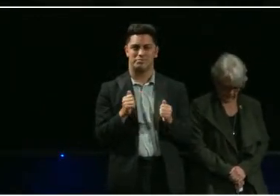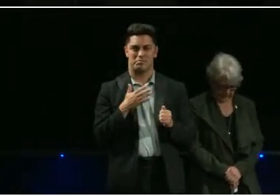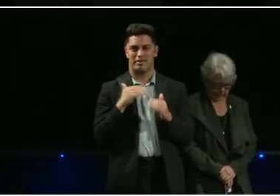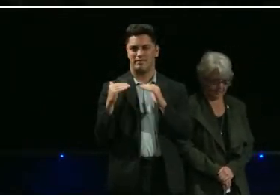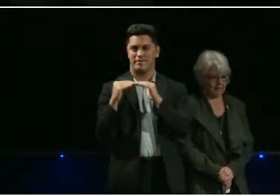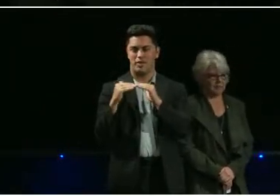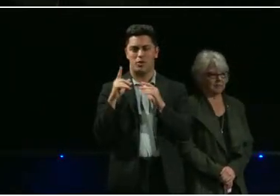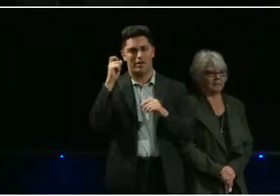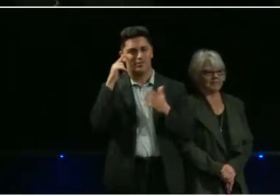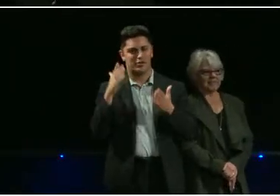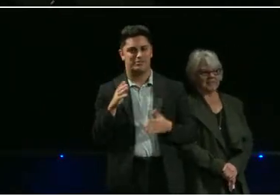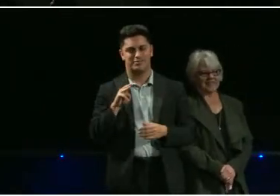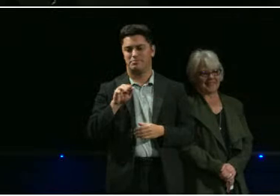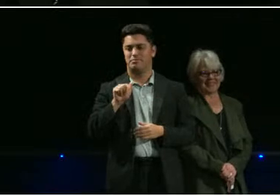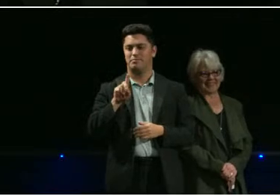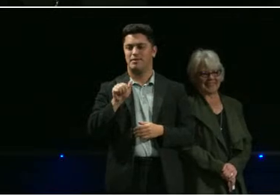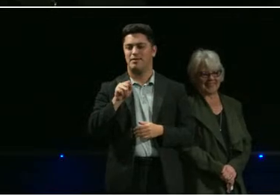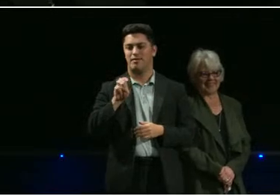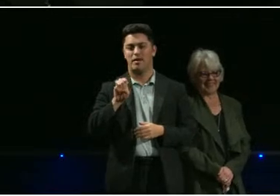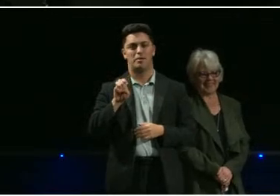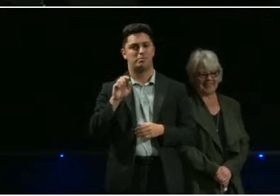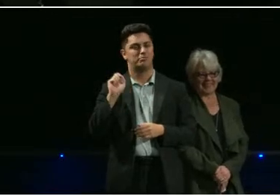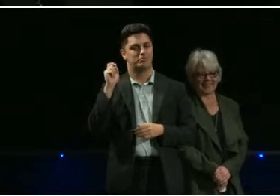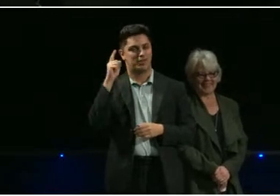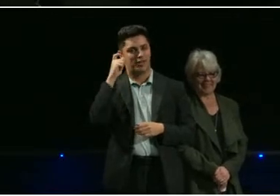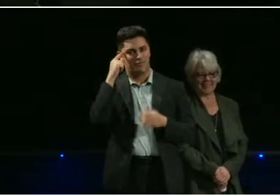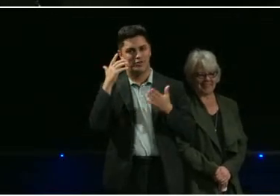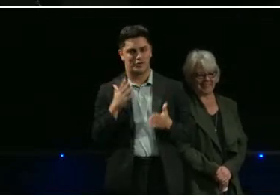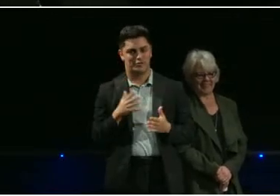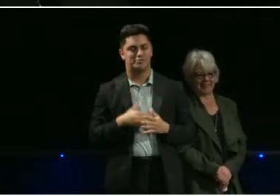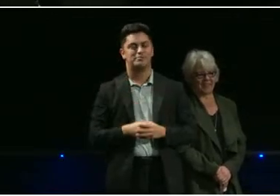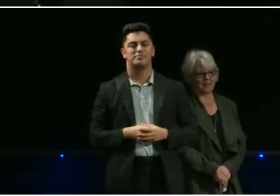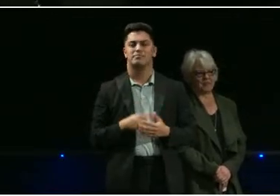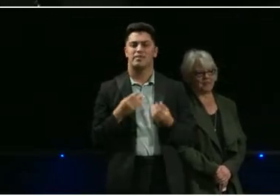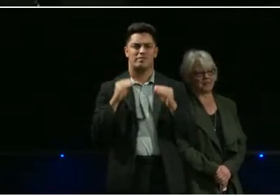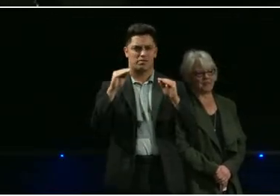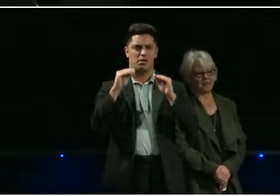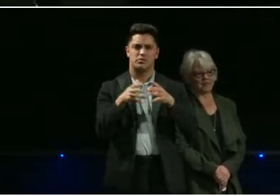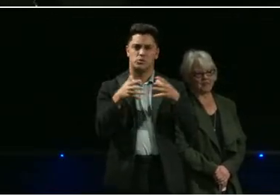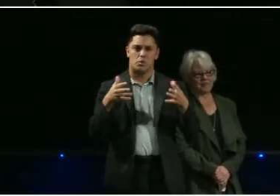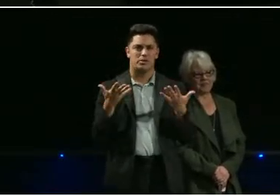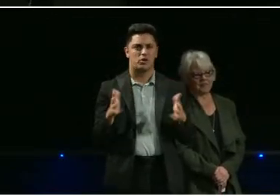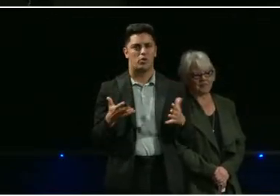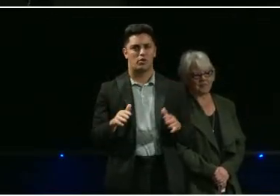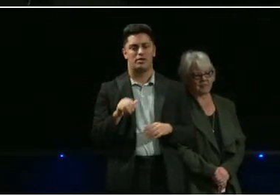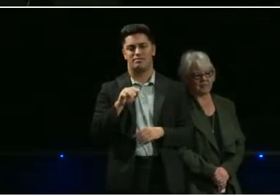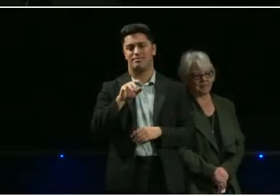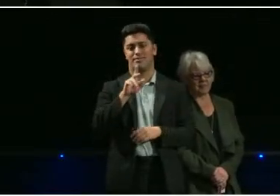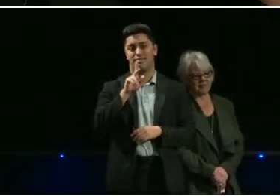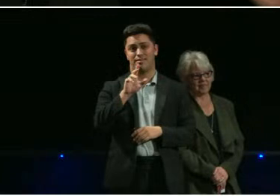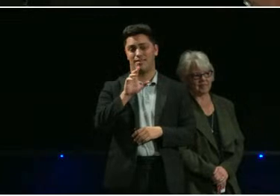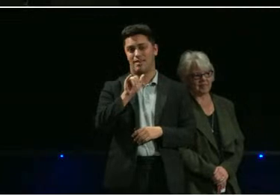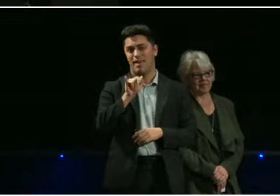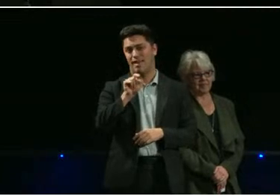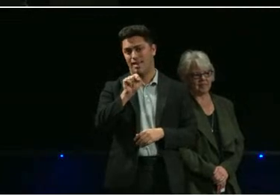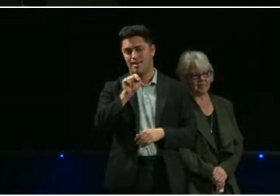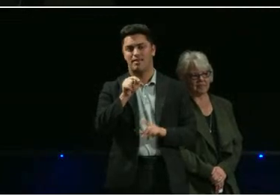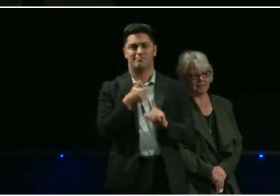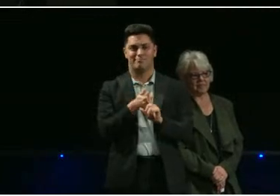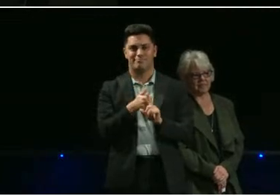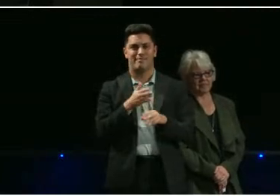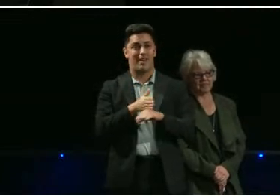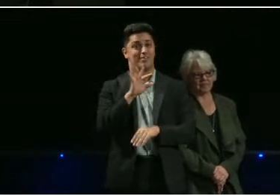madam governors here, and they've taught me so much already, especially Kate, who